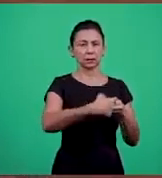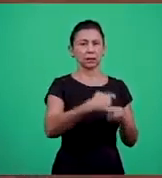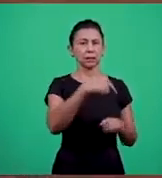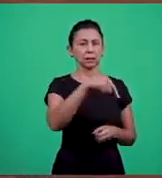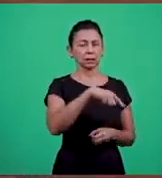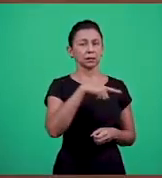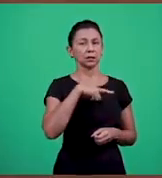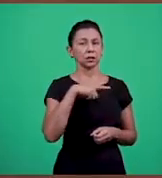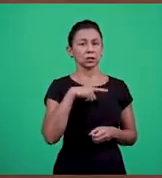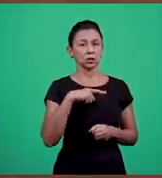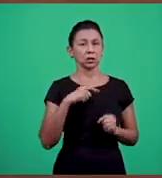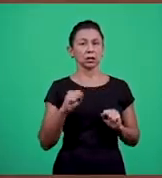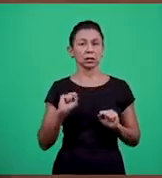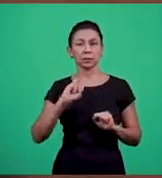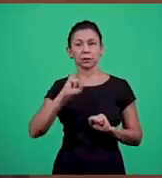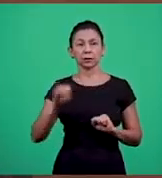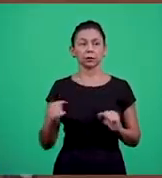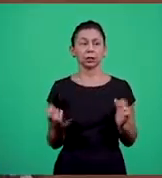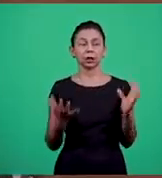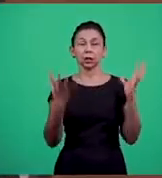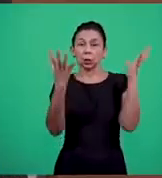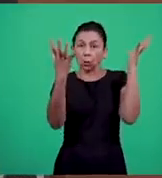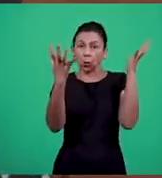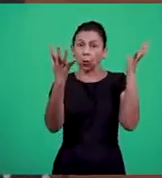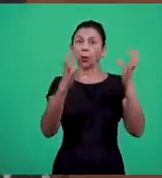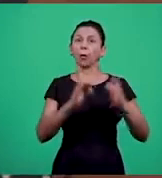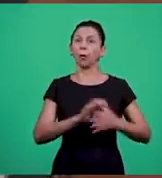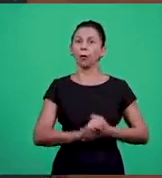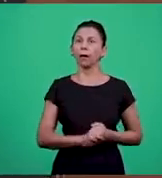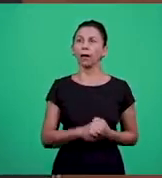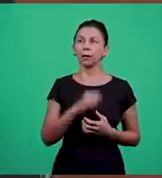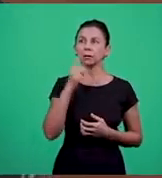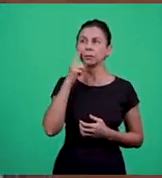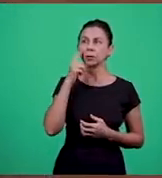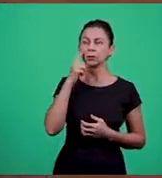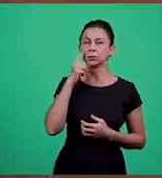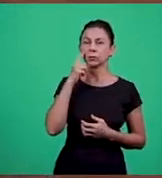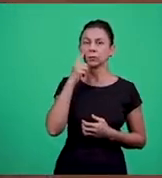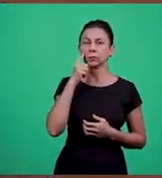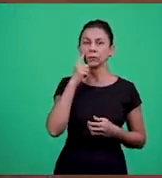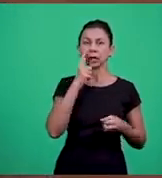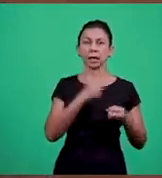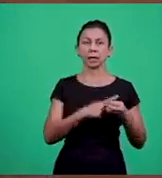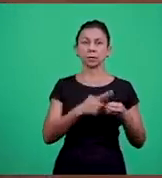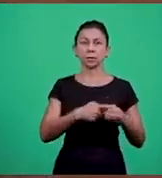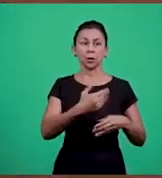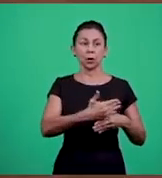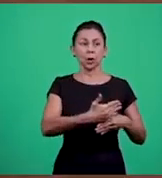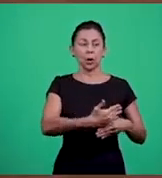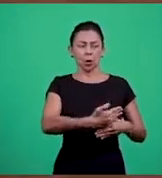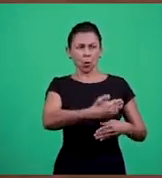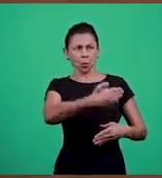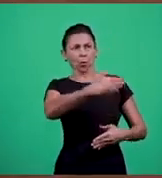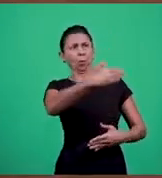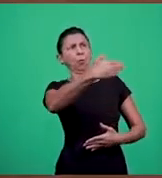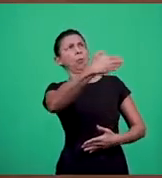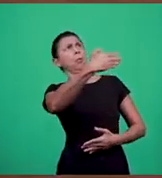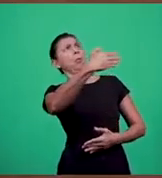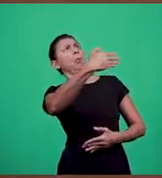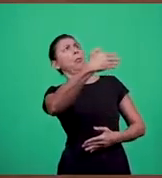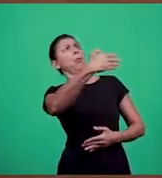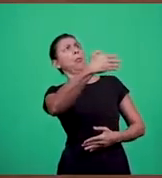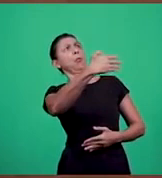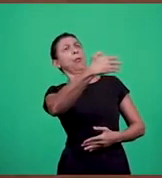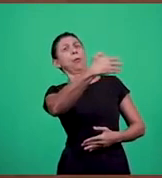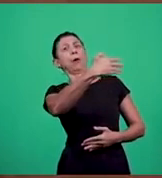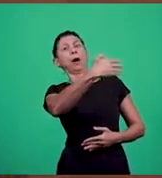of cities and conquer them. In these was Jericho, but Jericho was